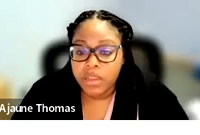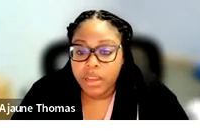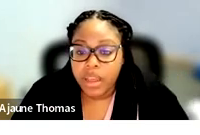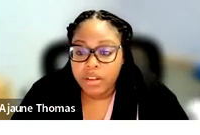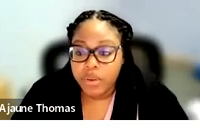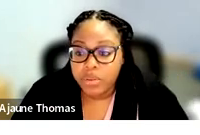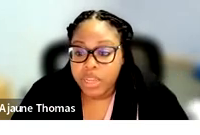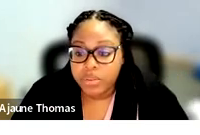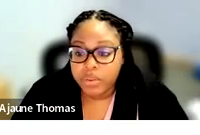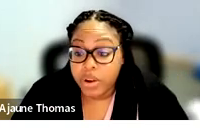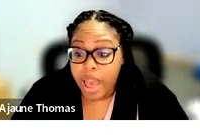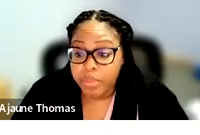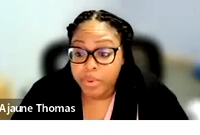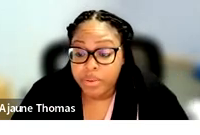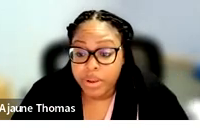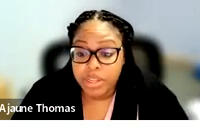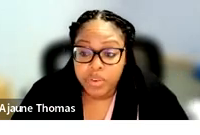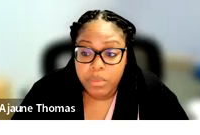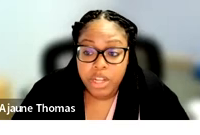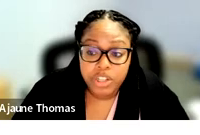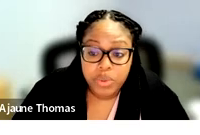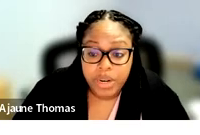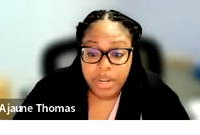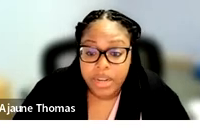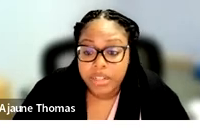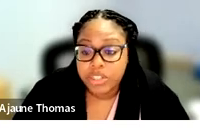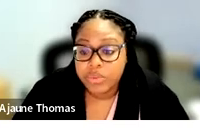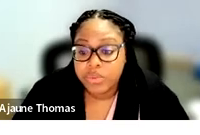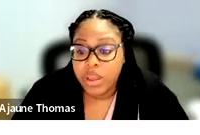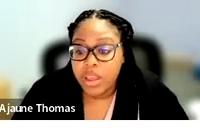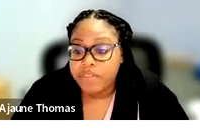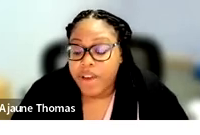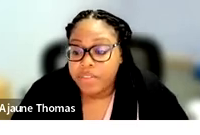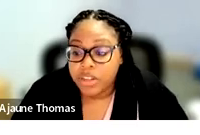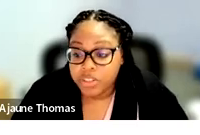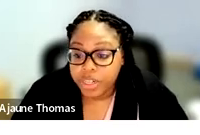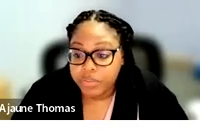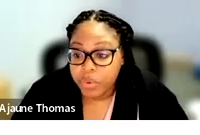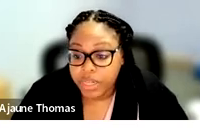The headphones for Apple can range from $129 to